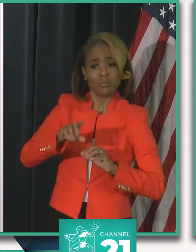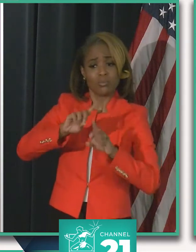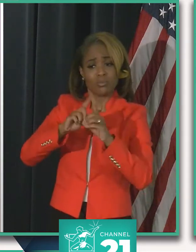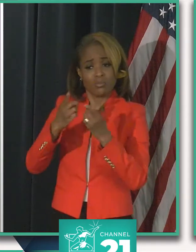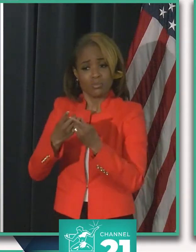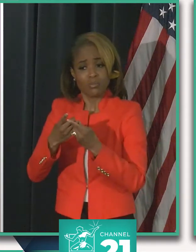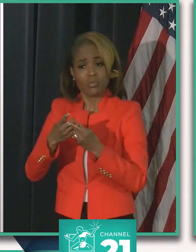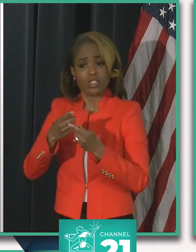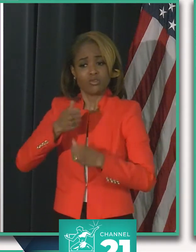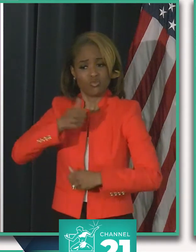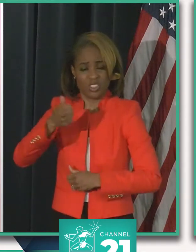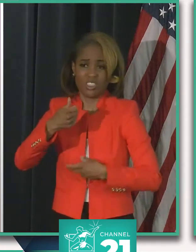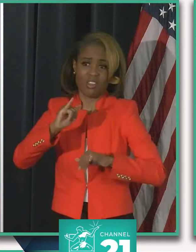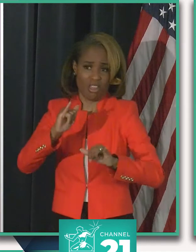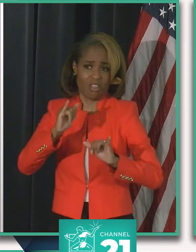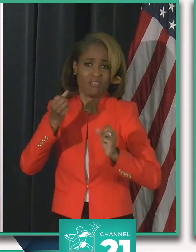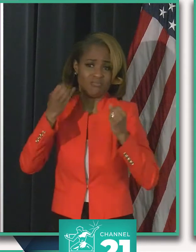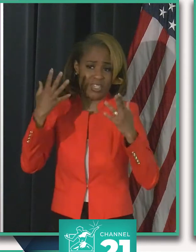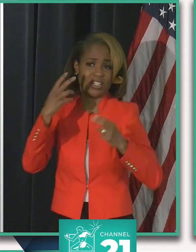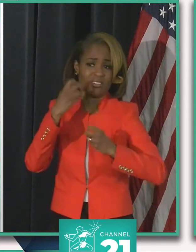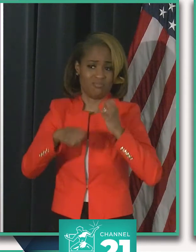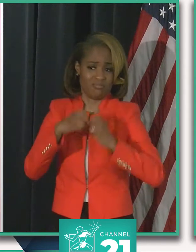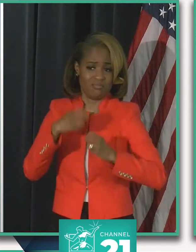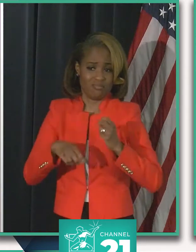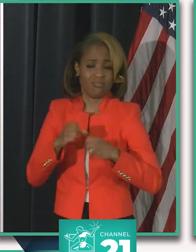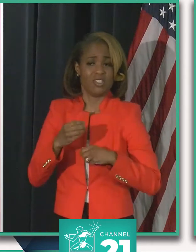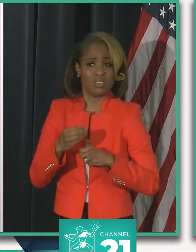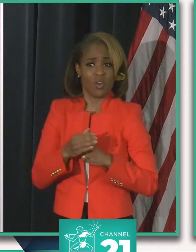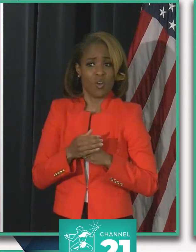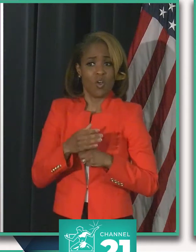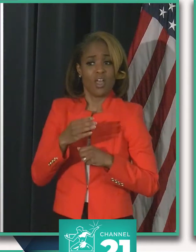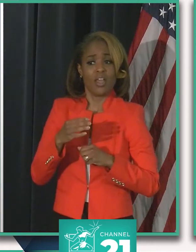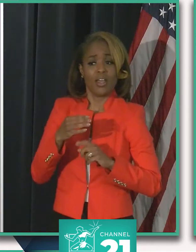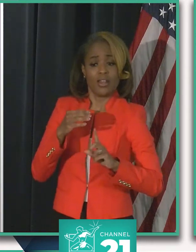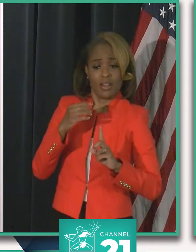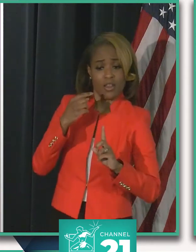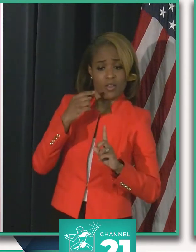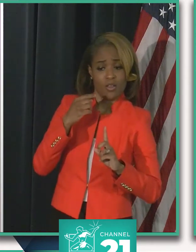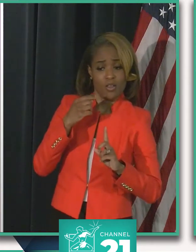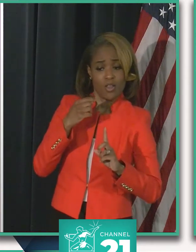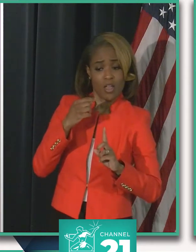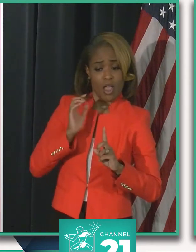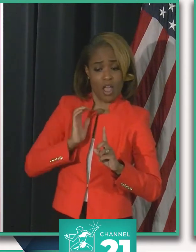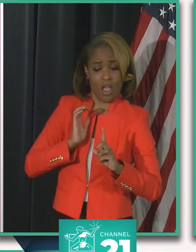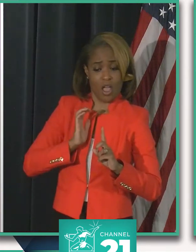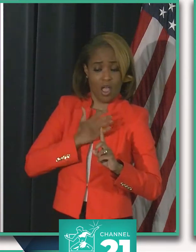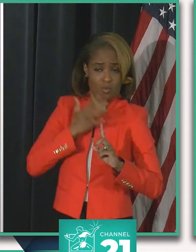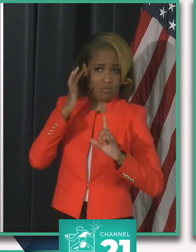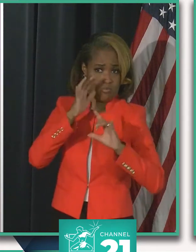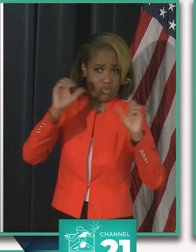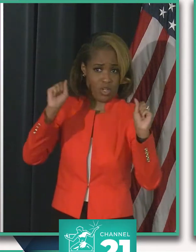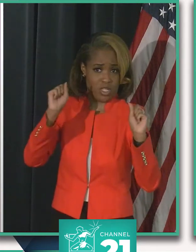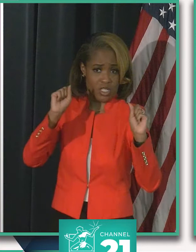a lot of issues still, and I thank God for you and for what our